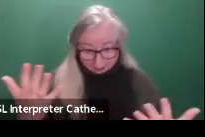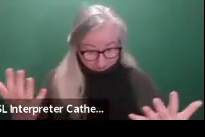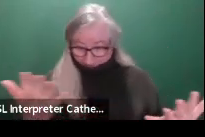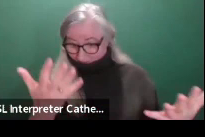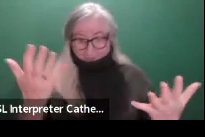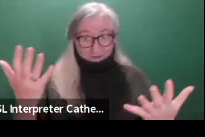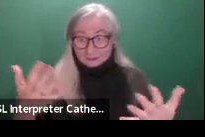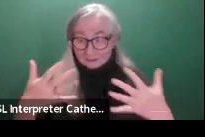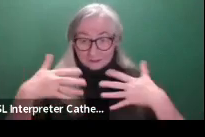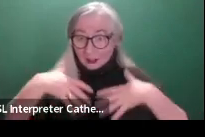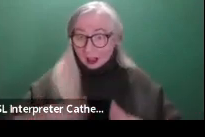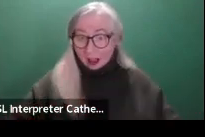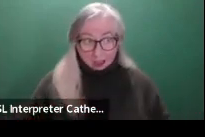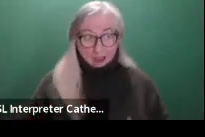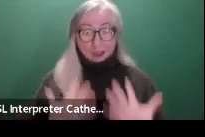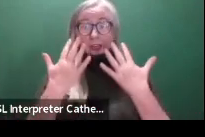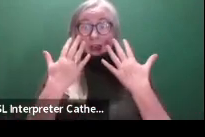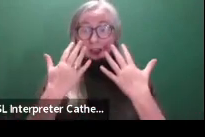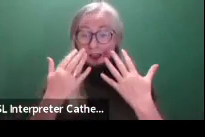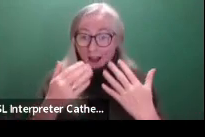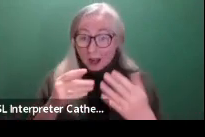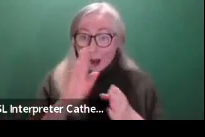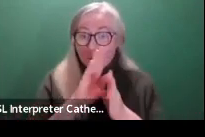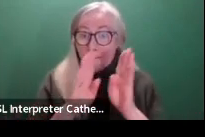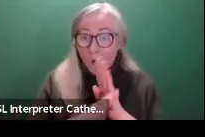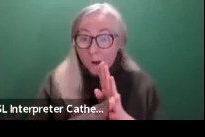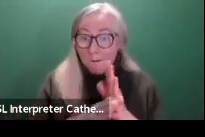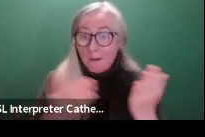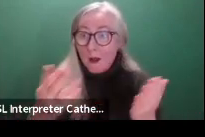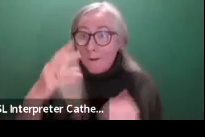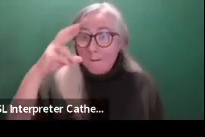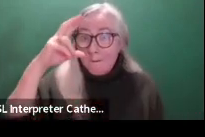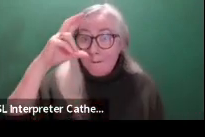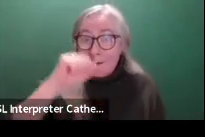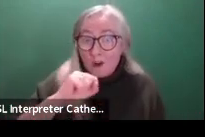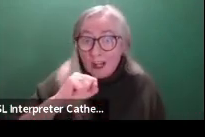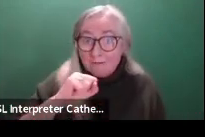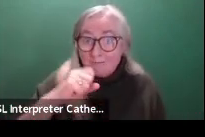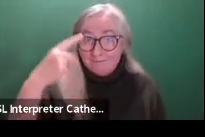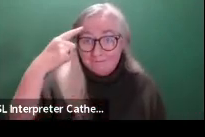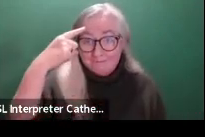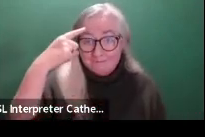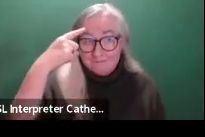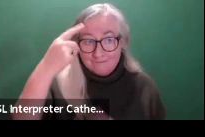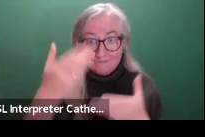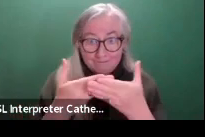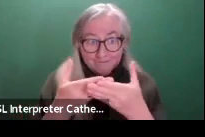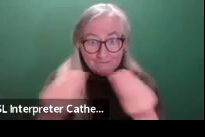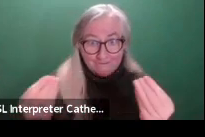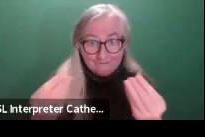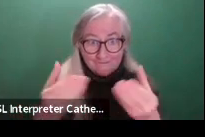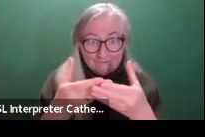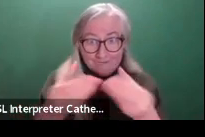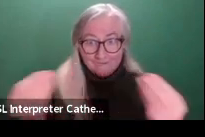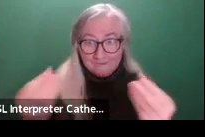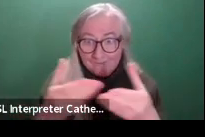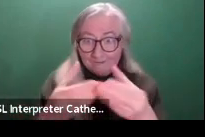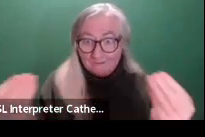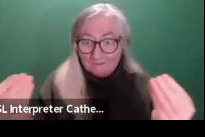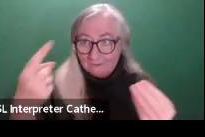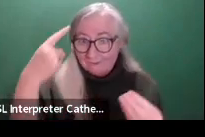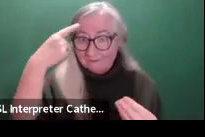That can also, in some cases, then lead to memory recall and lapses. And people have described this sometimes